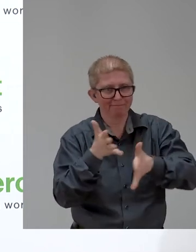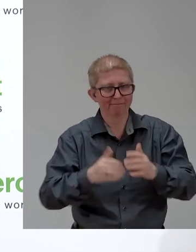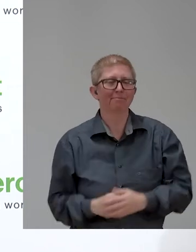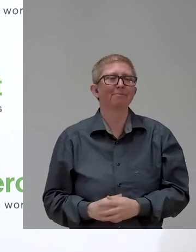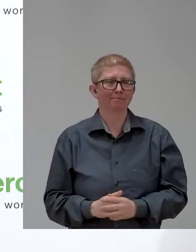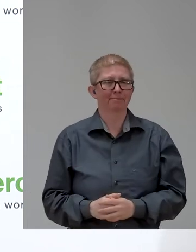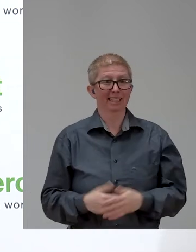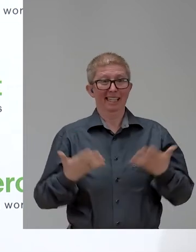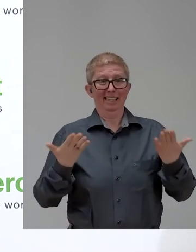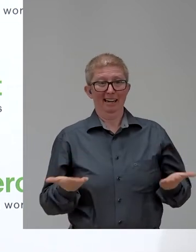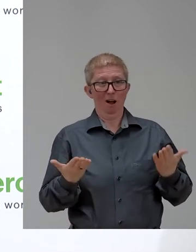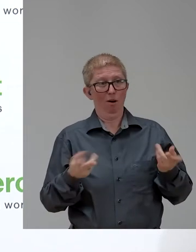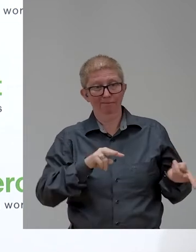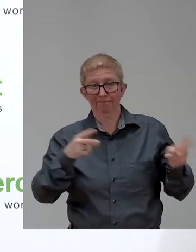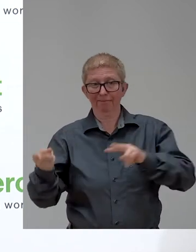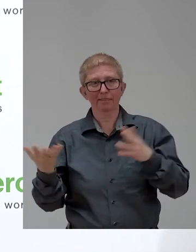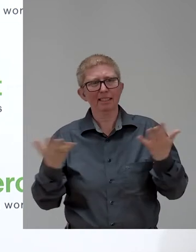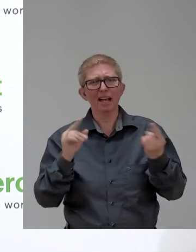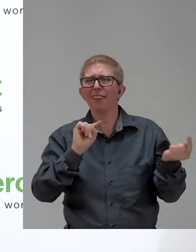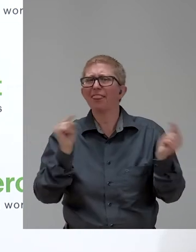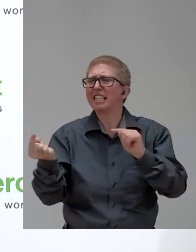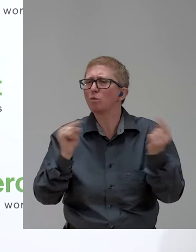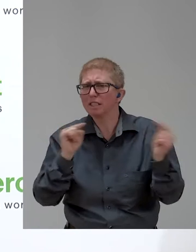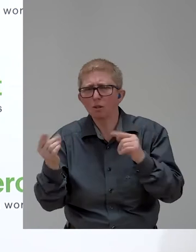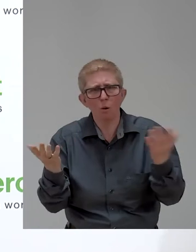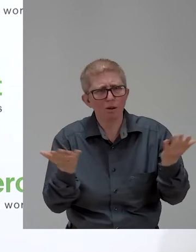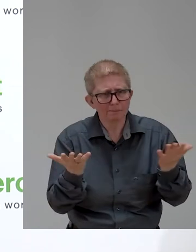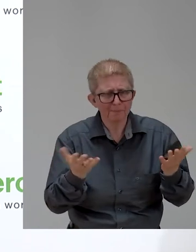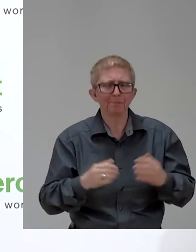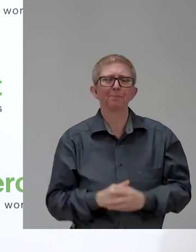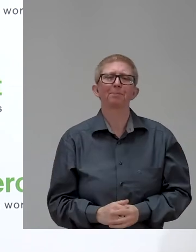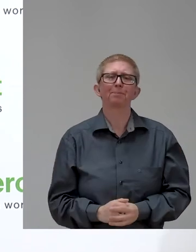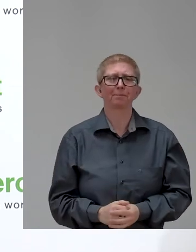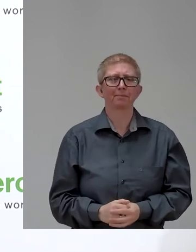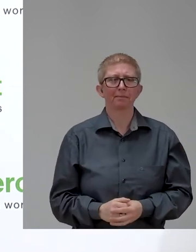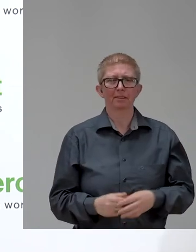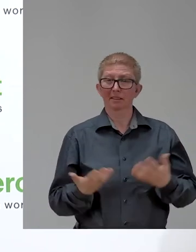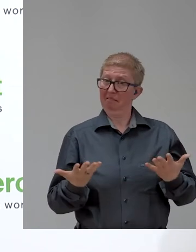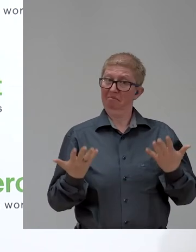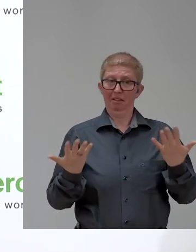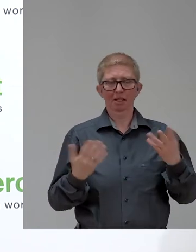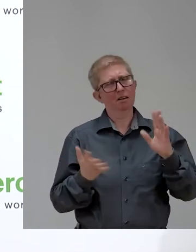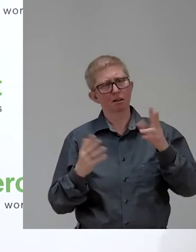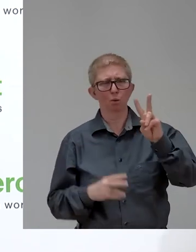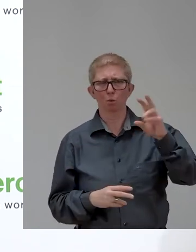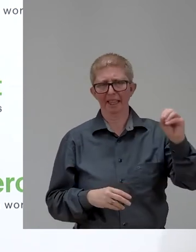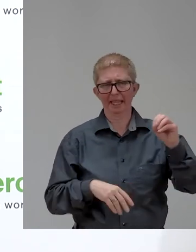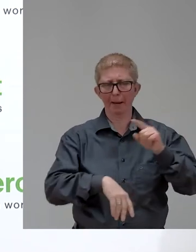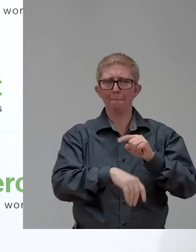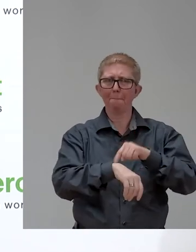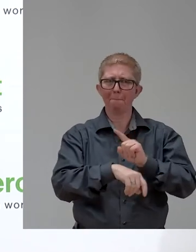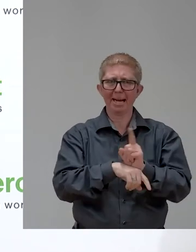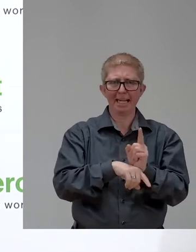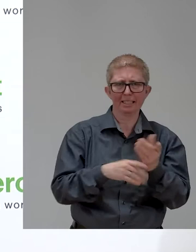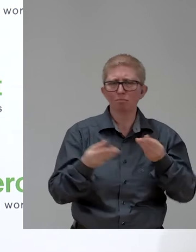to a panel discussion for the remaining part of this session. So we have a good 20 minutes for that. And I